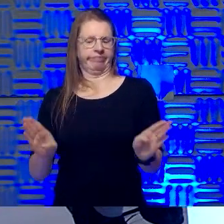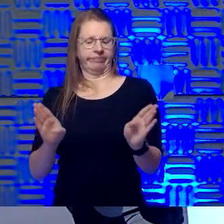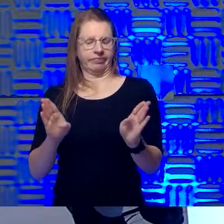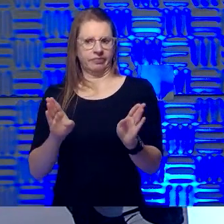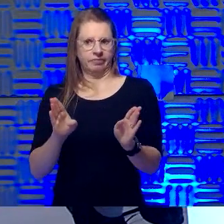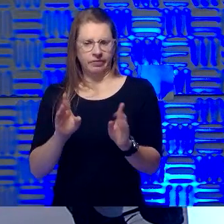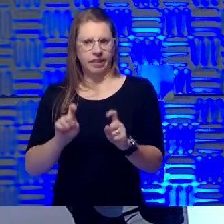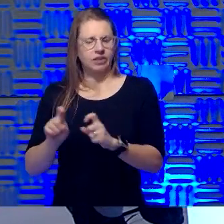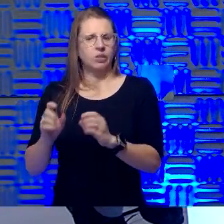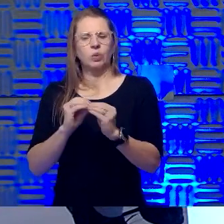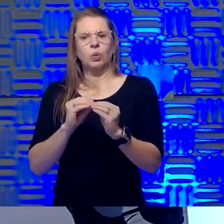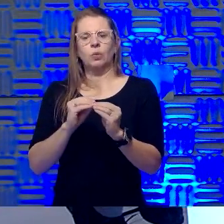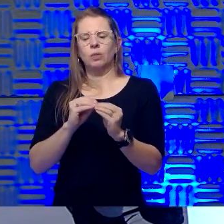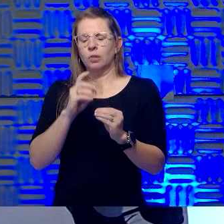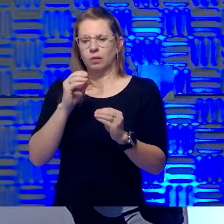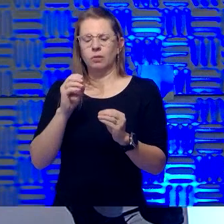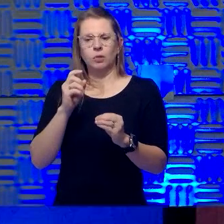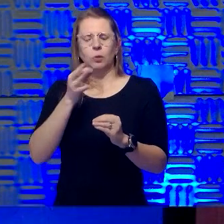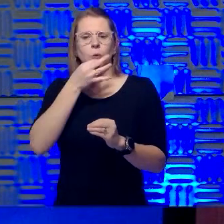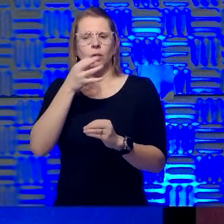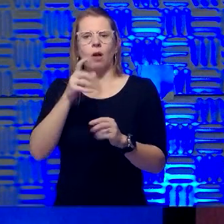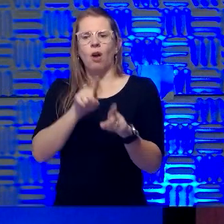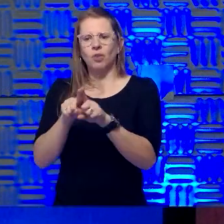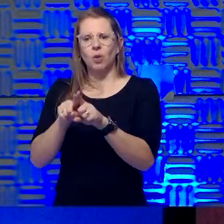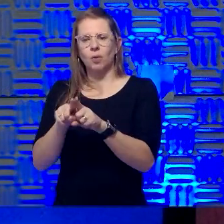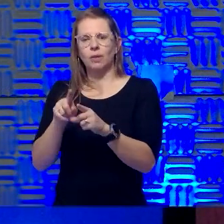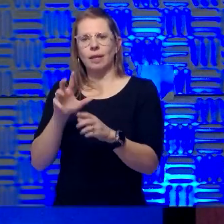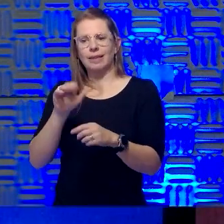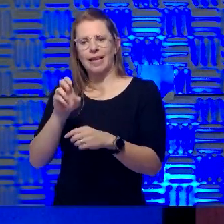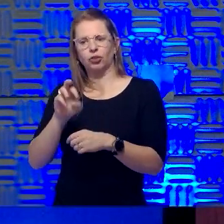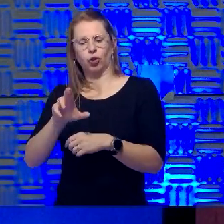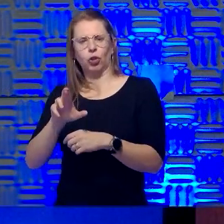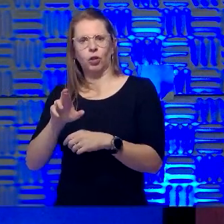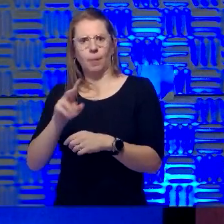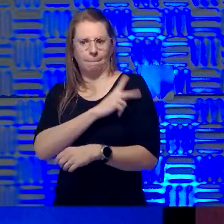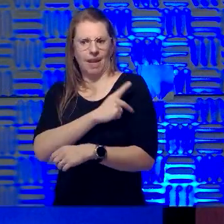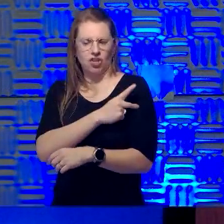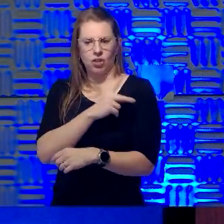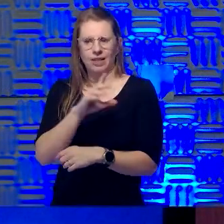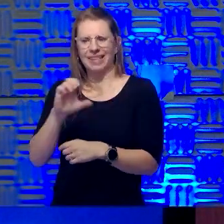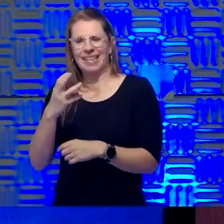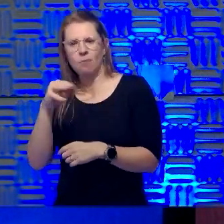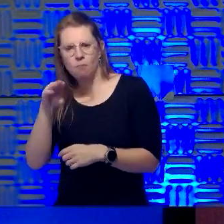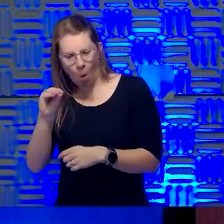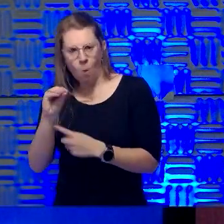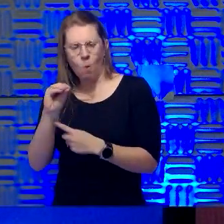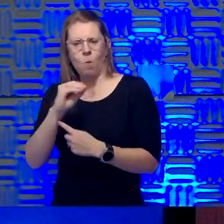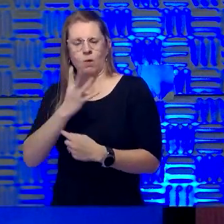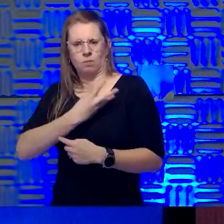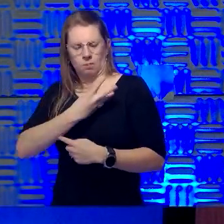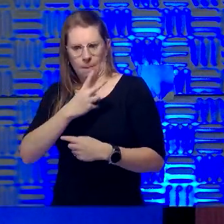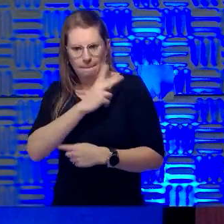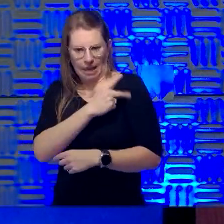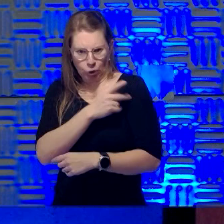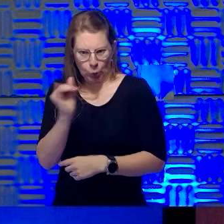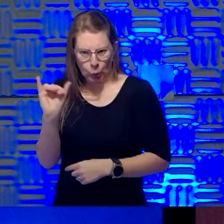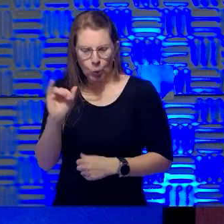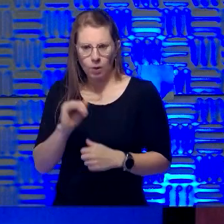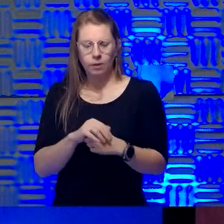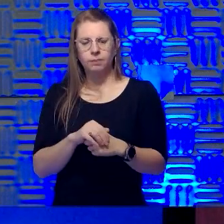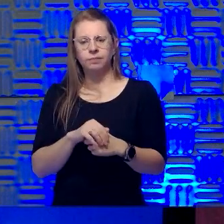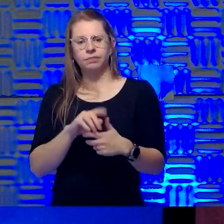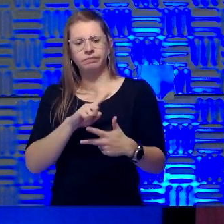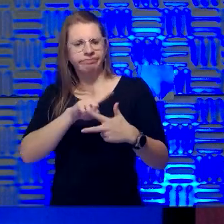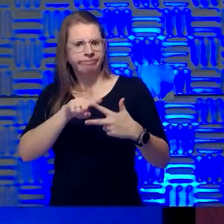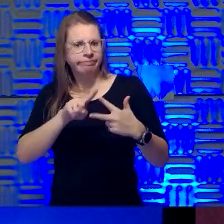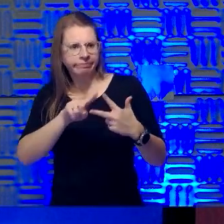I think, and we test all the patients before they get cancer and chemotherapy, et cetera, and down in the cancer center. But Heather and Mark